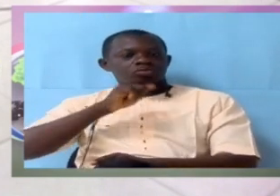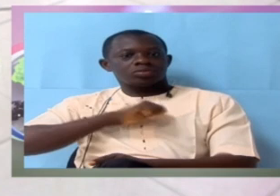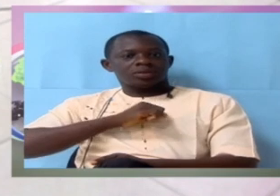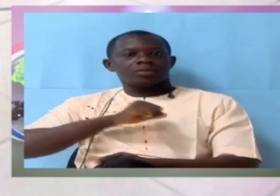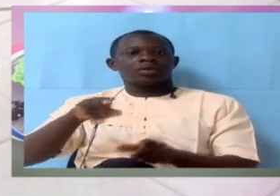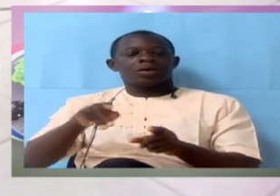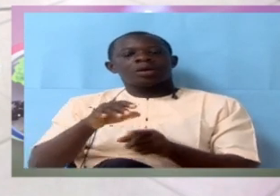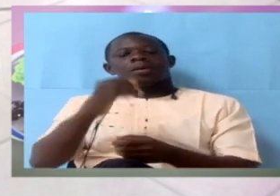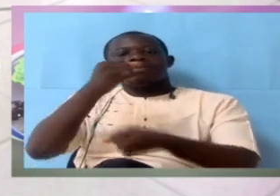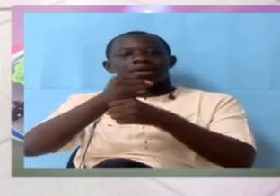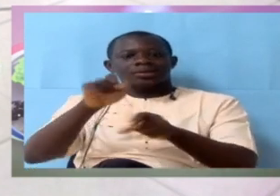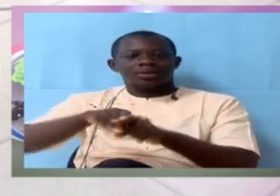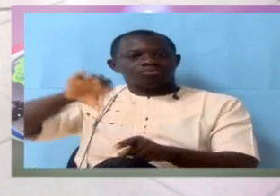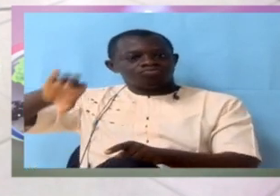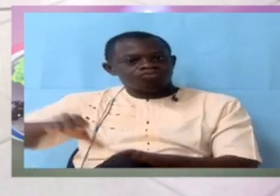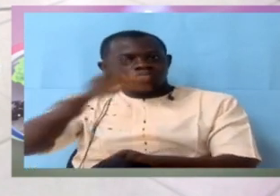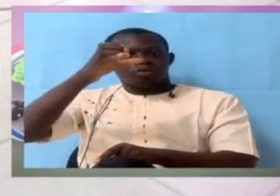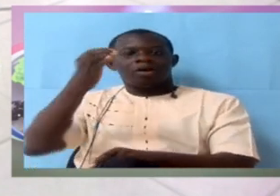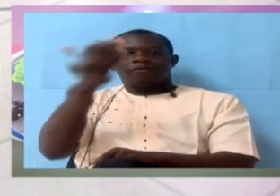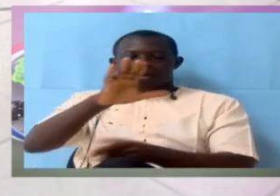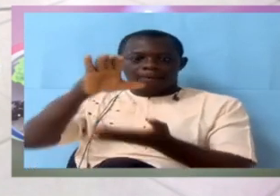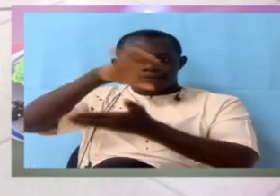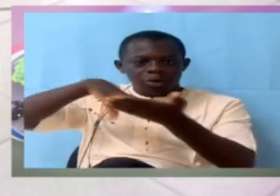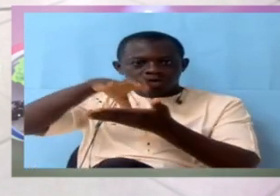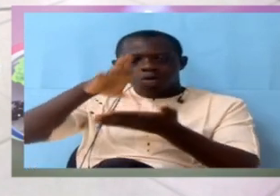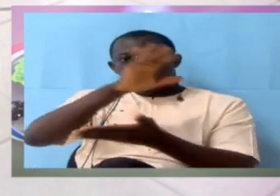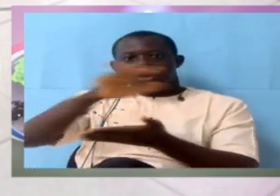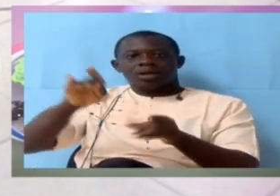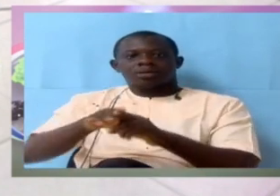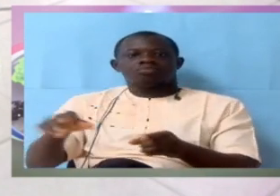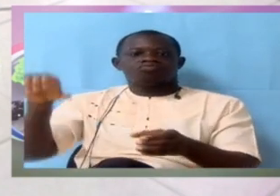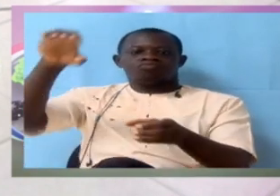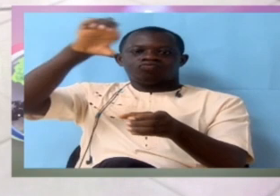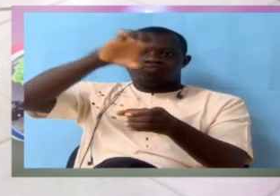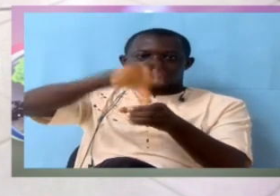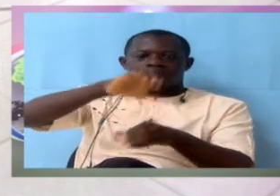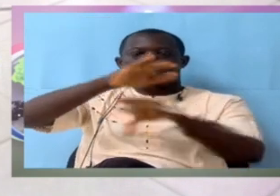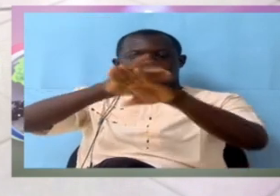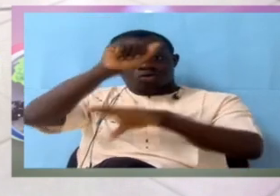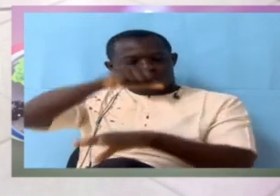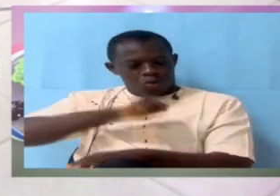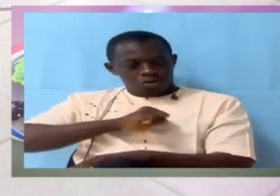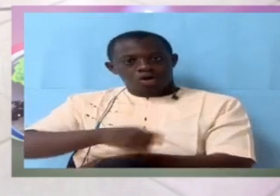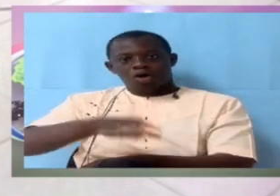scoop the mixture, put it in your own cup and tell you to drink it.